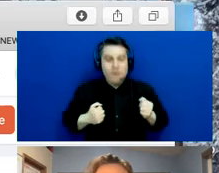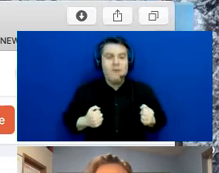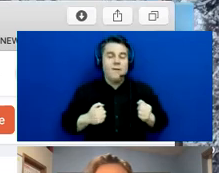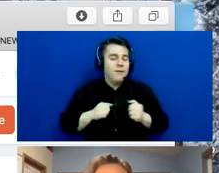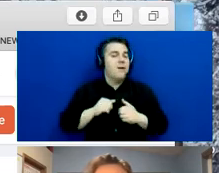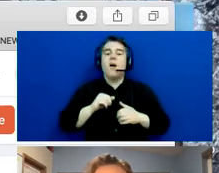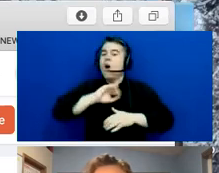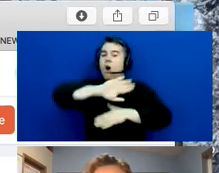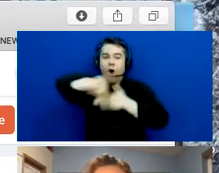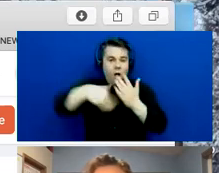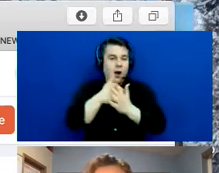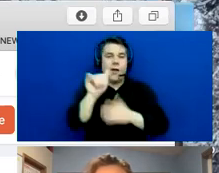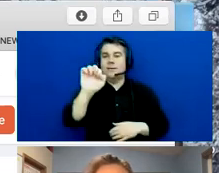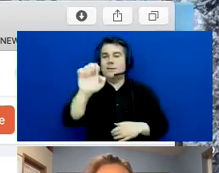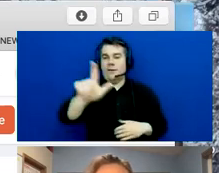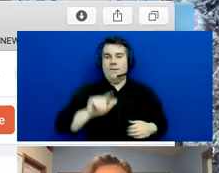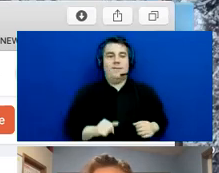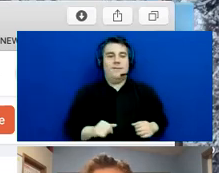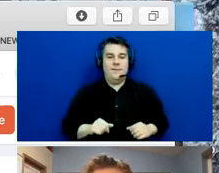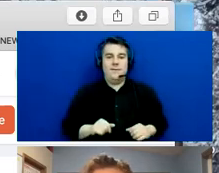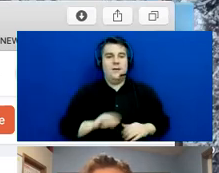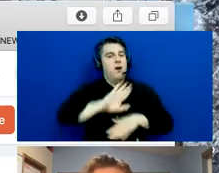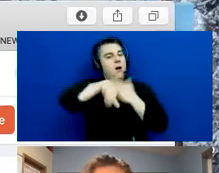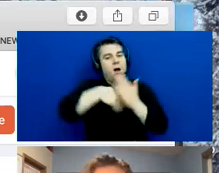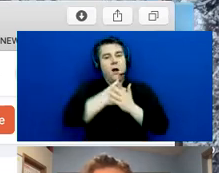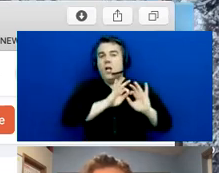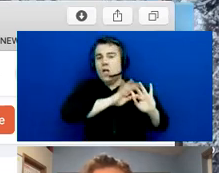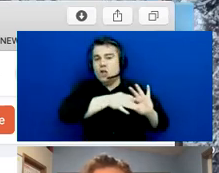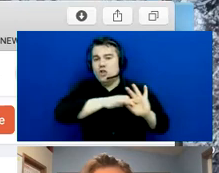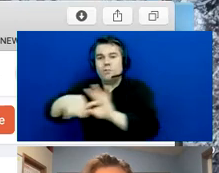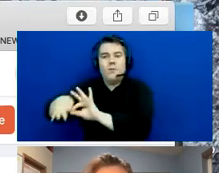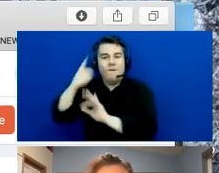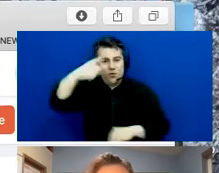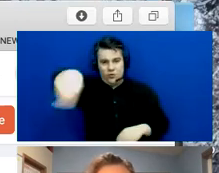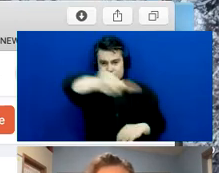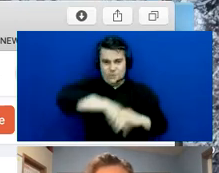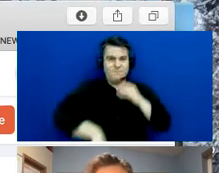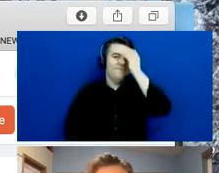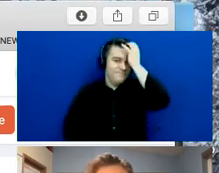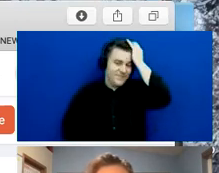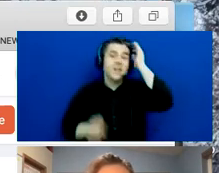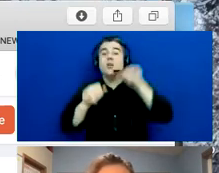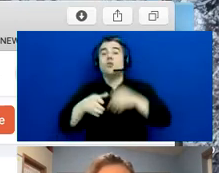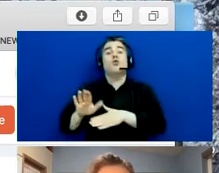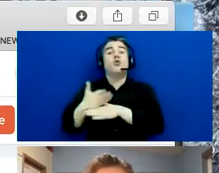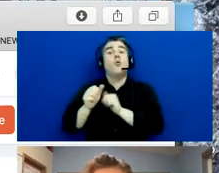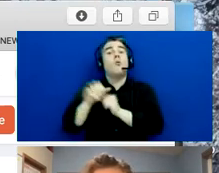in American Sign Language. It's all interpreted just for you guys. You can share it with other